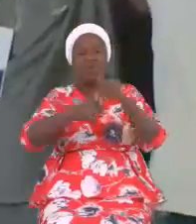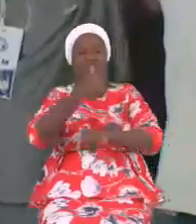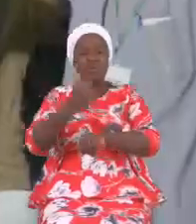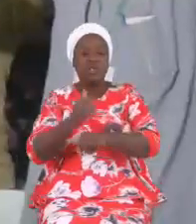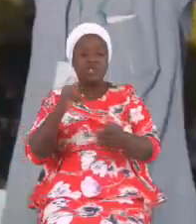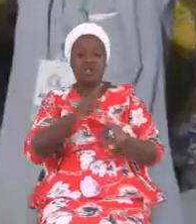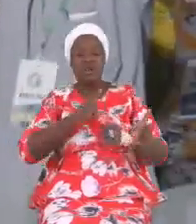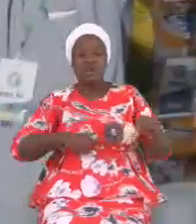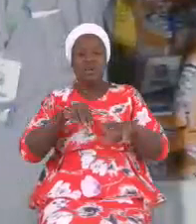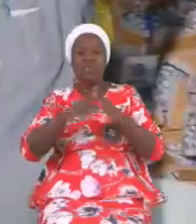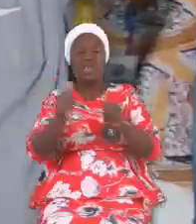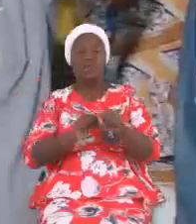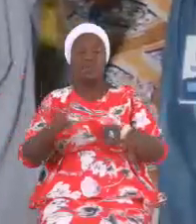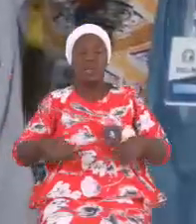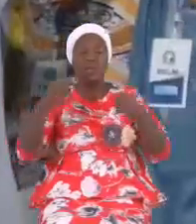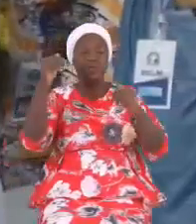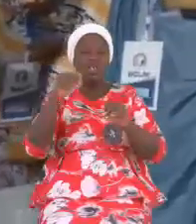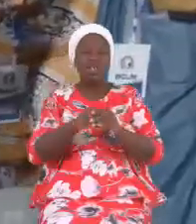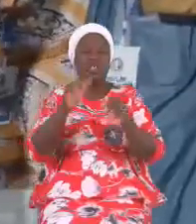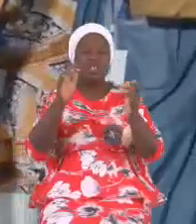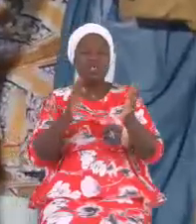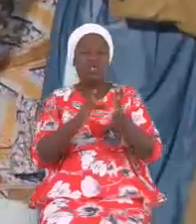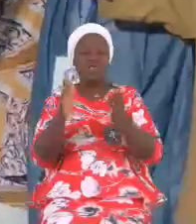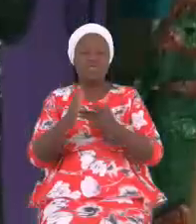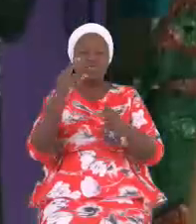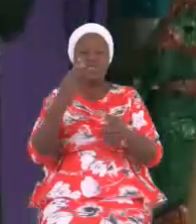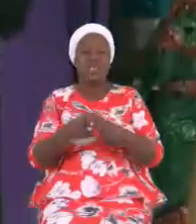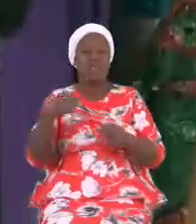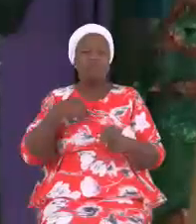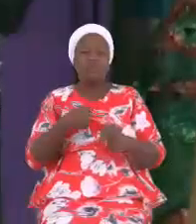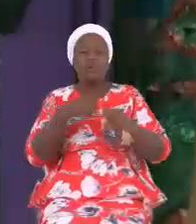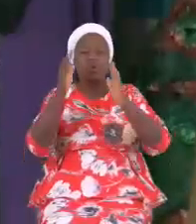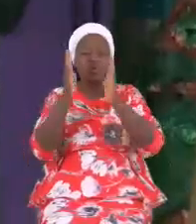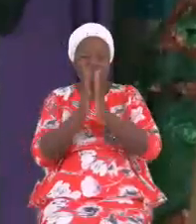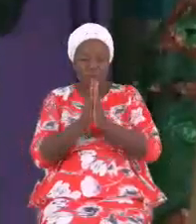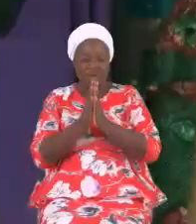every life. In Jesus' name we pray.